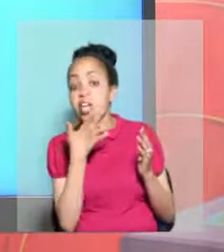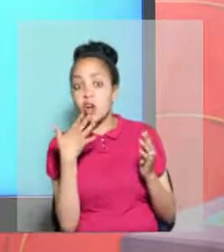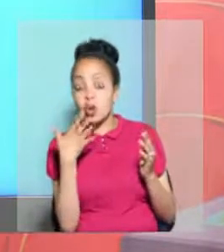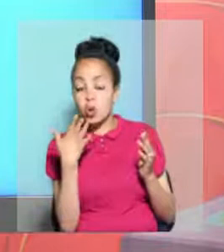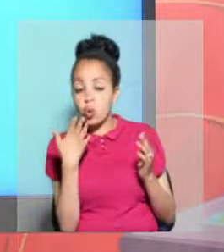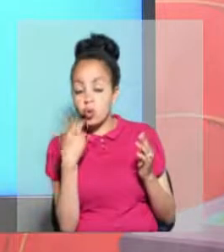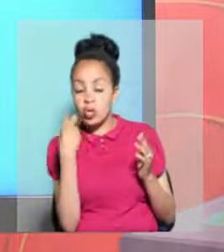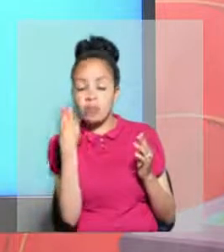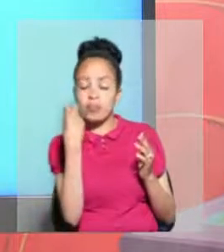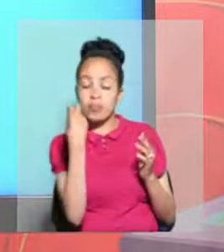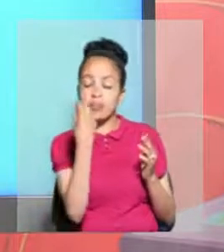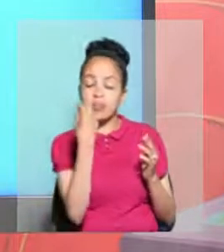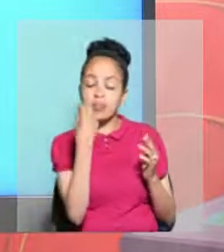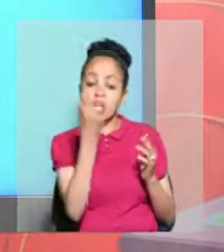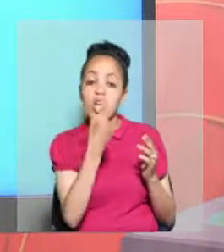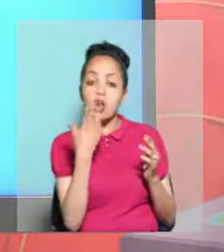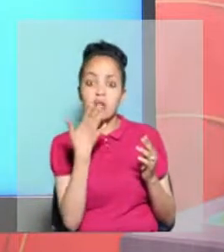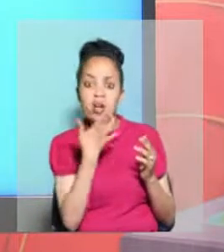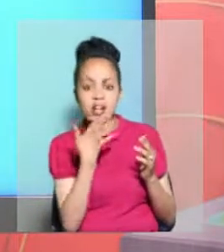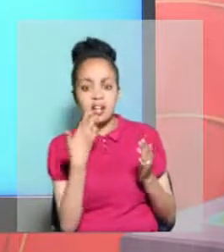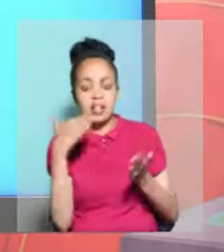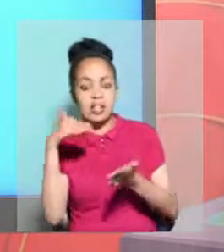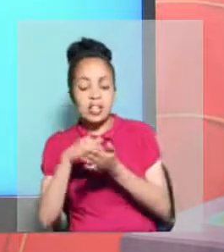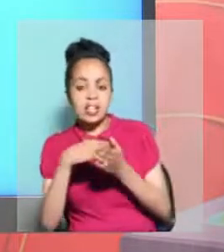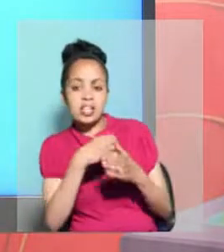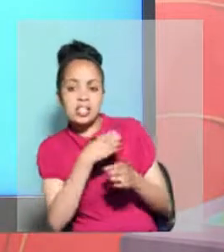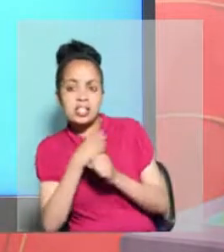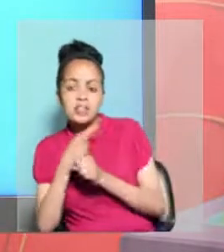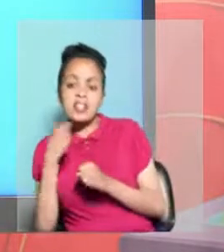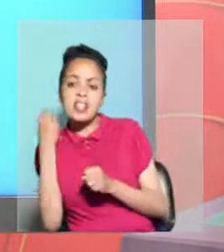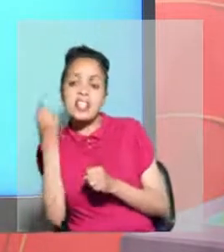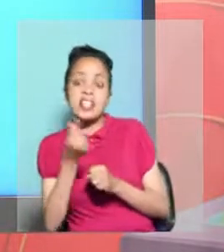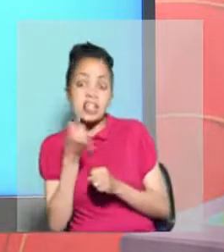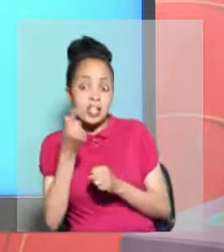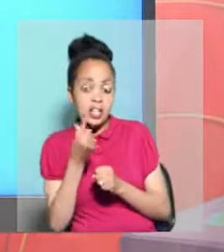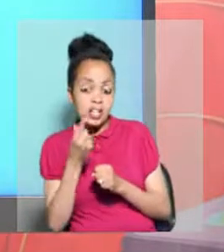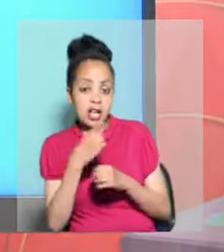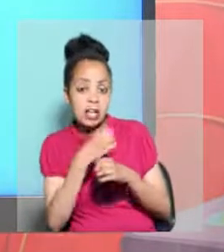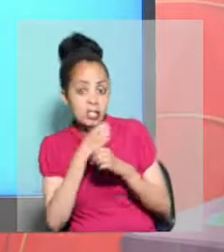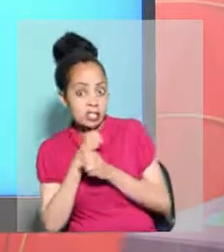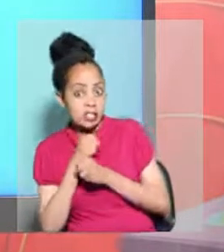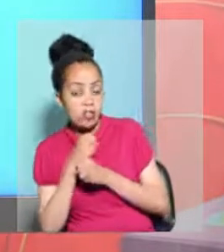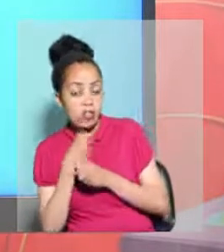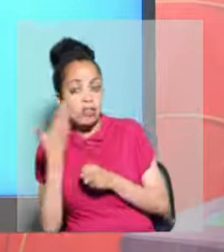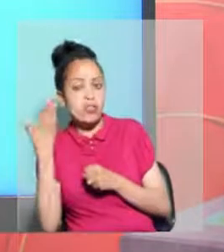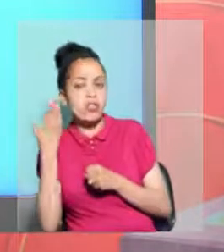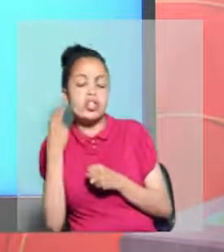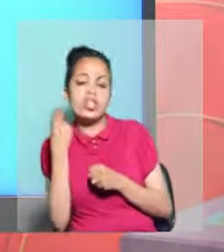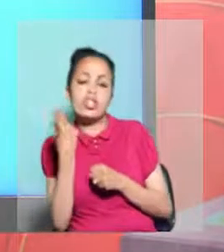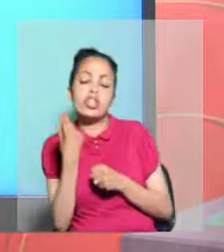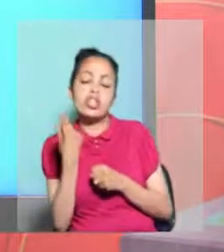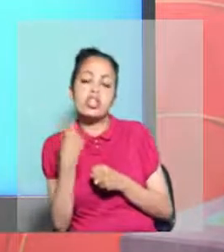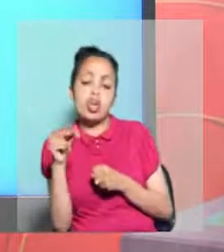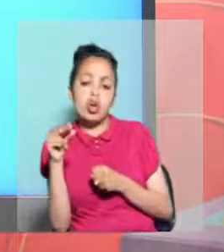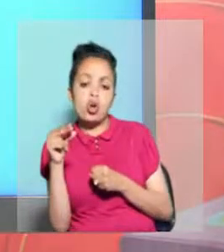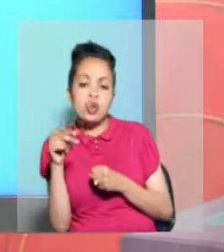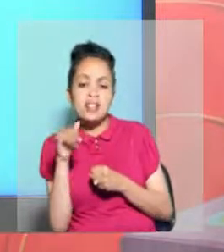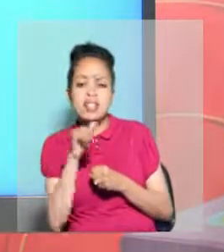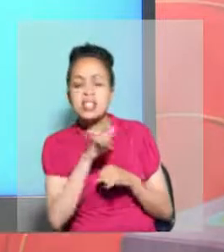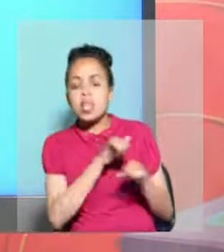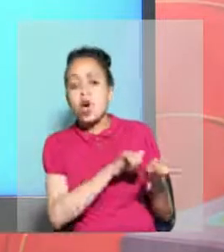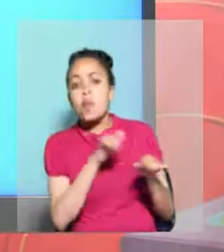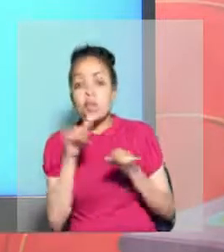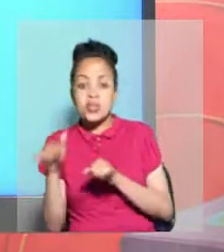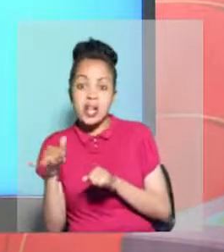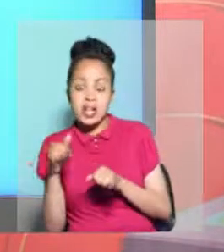again wrinkled, which is a recessive of round, and again green, which is a recessive of yellow, which is homozygous